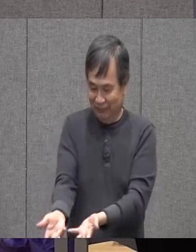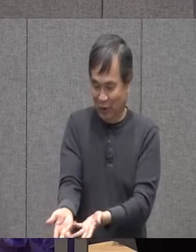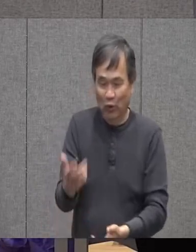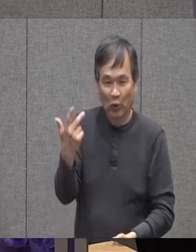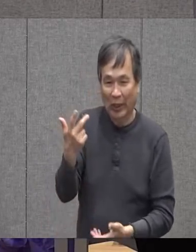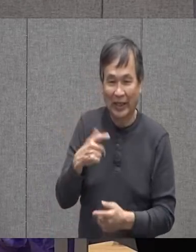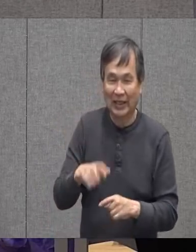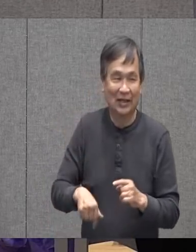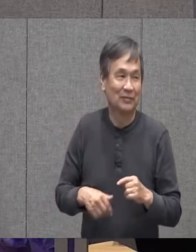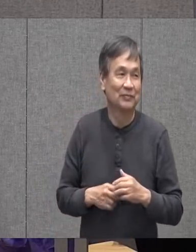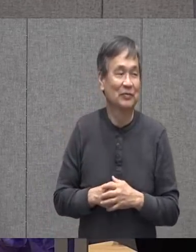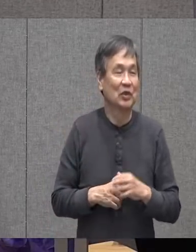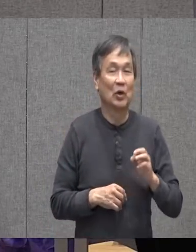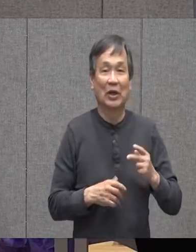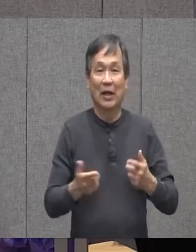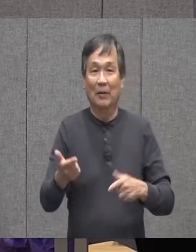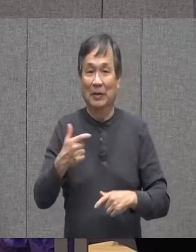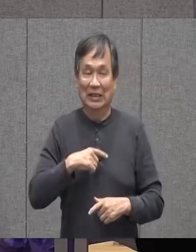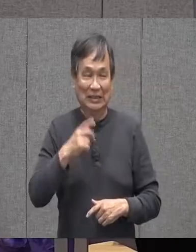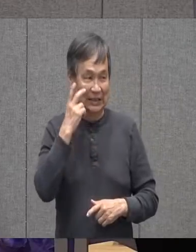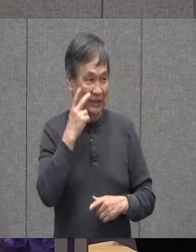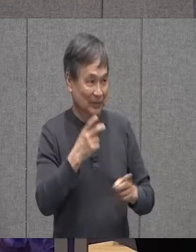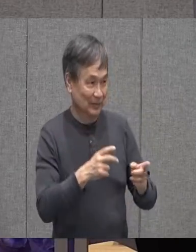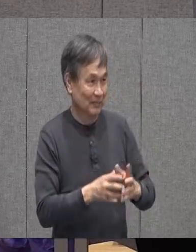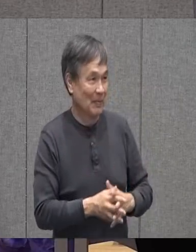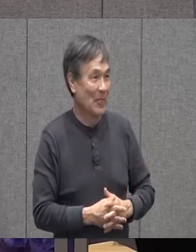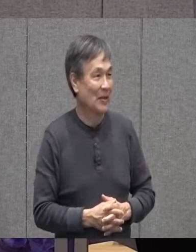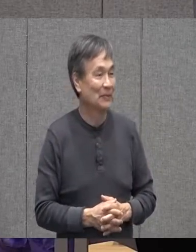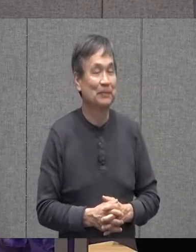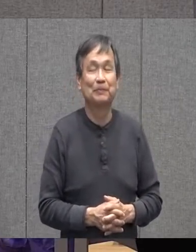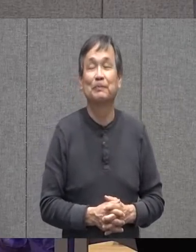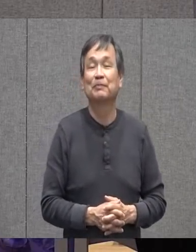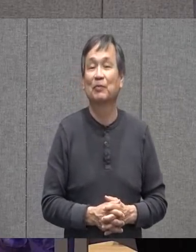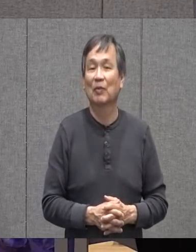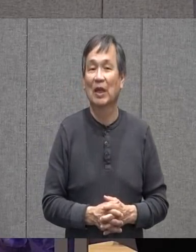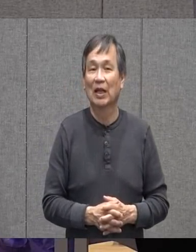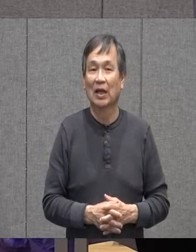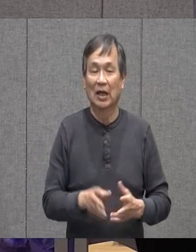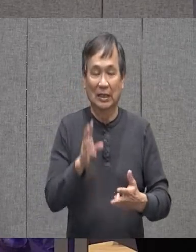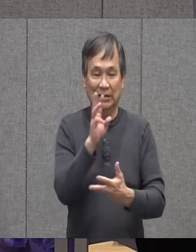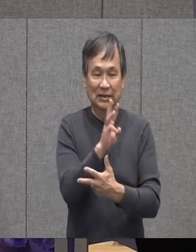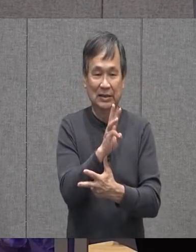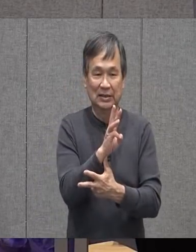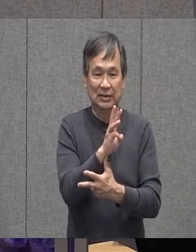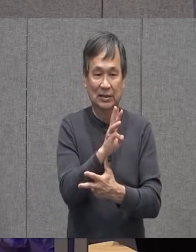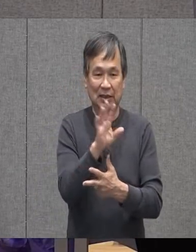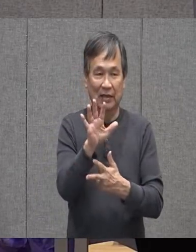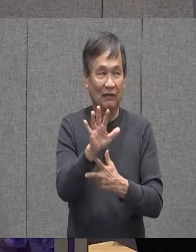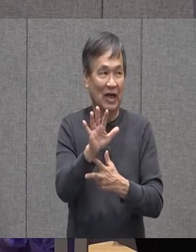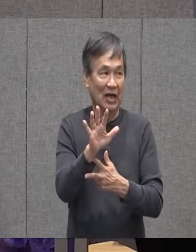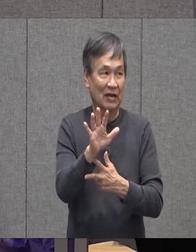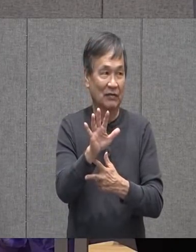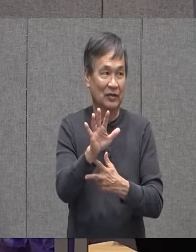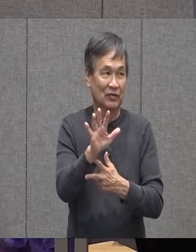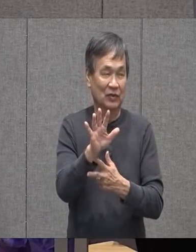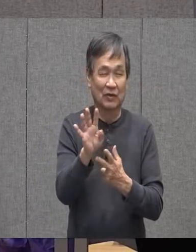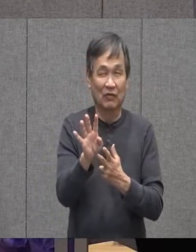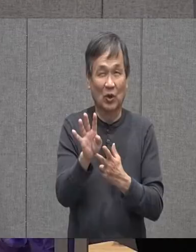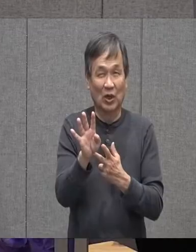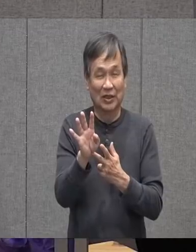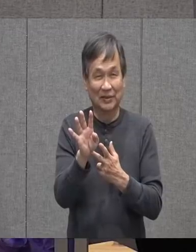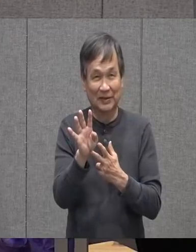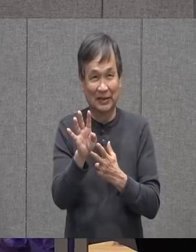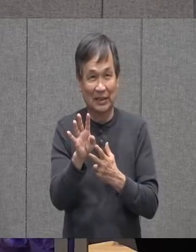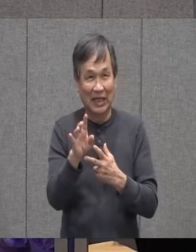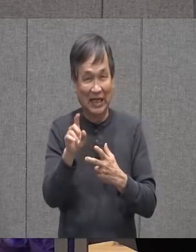on the dice. All right. Let's see. Let me try. Okay. I have a 6, I have a 5, and I have a 4.